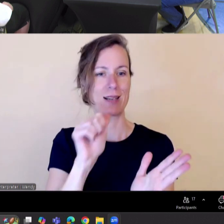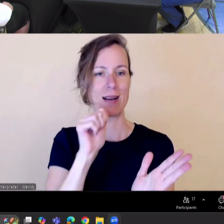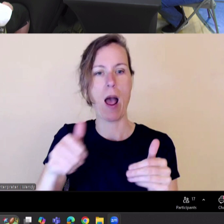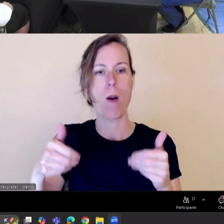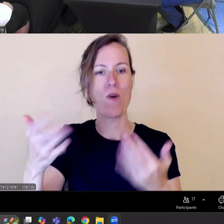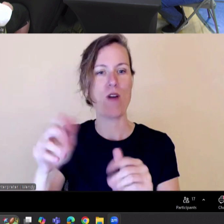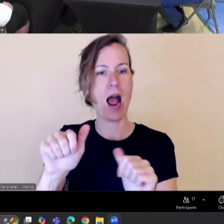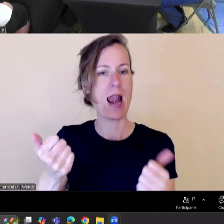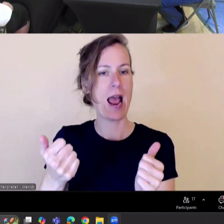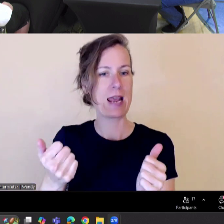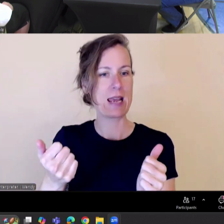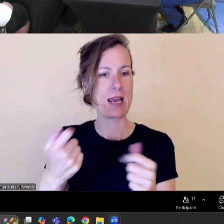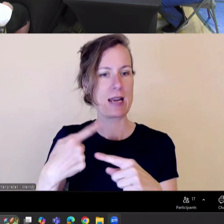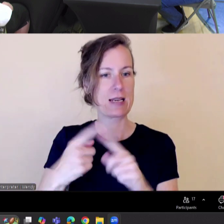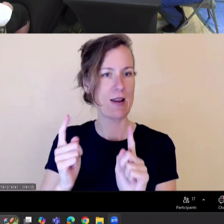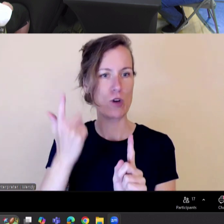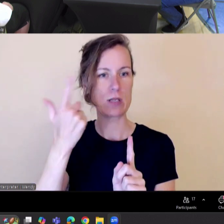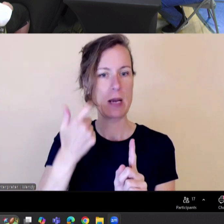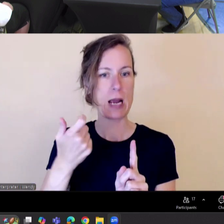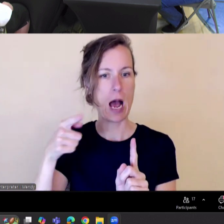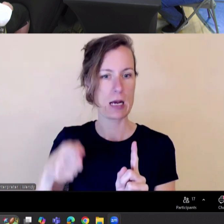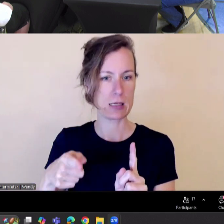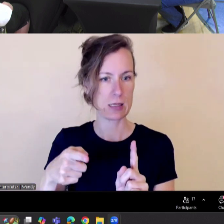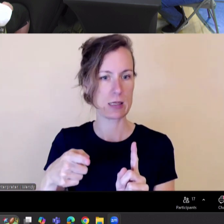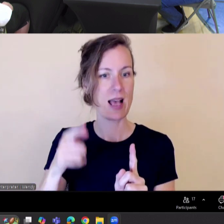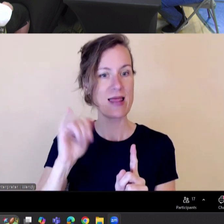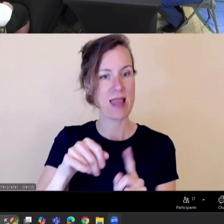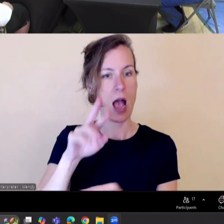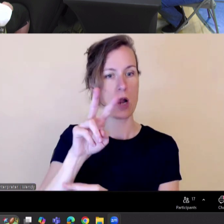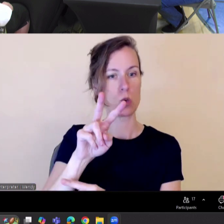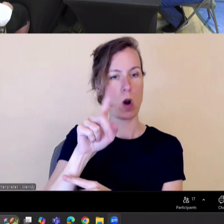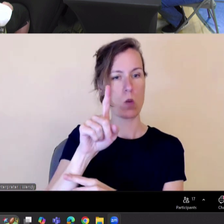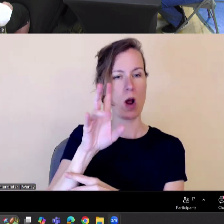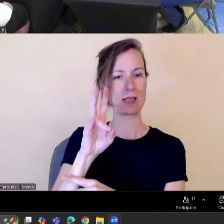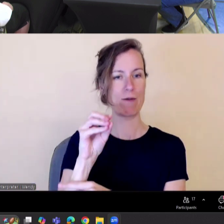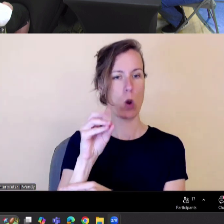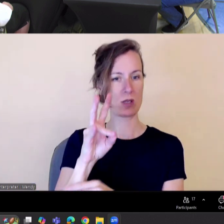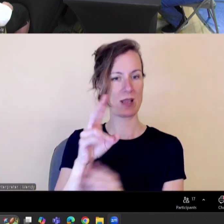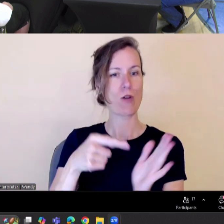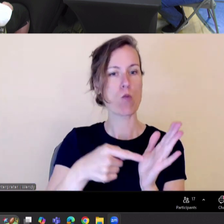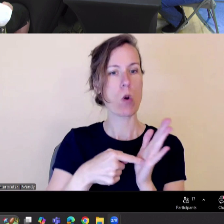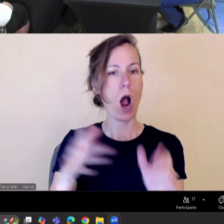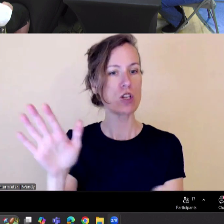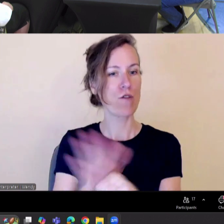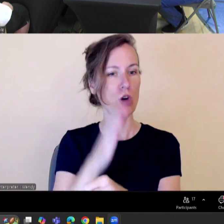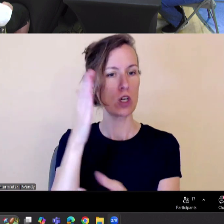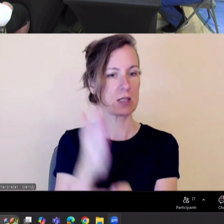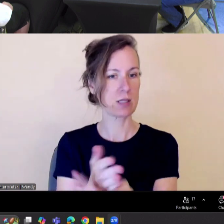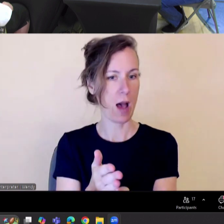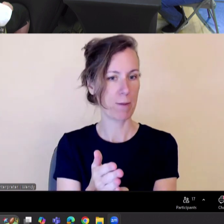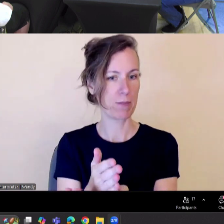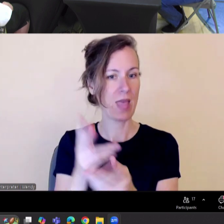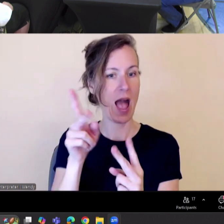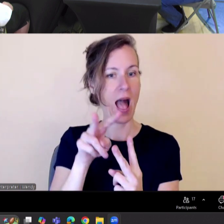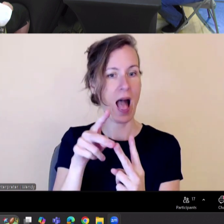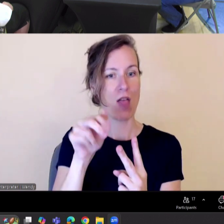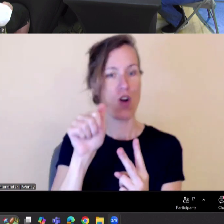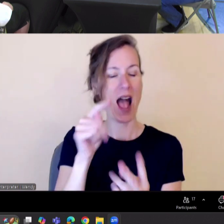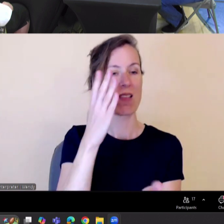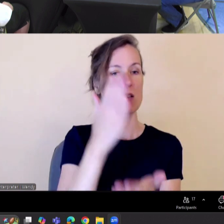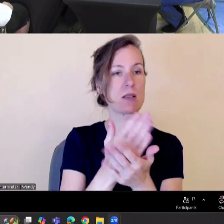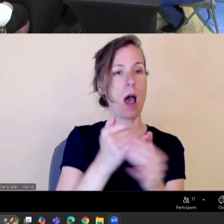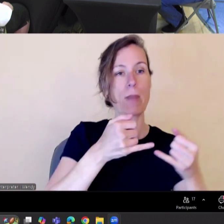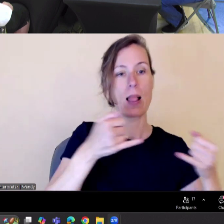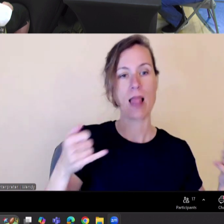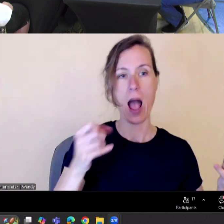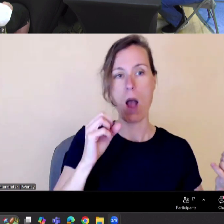It requires a full stop either at a stop line or at a stop sign before proceeding into the intersection. Now, we